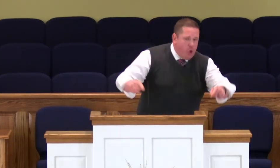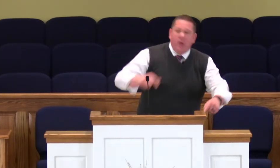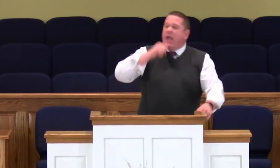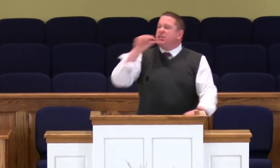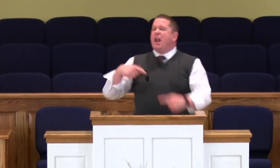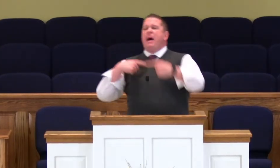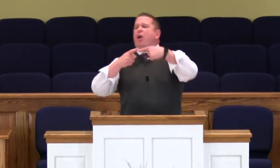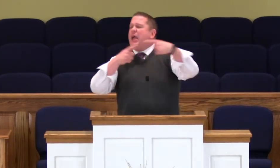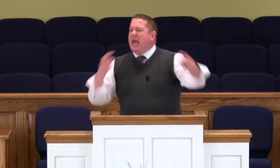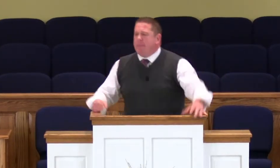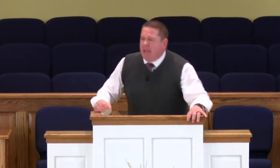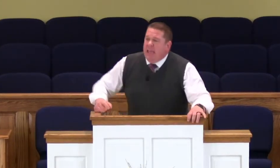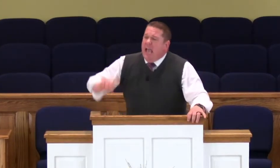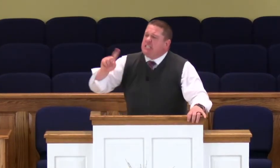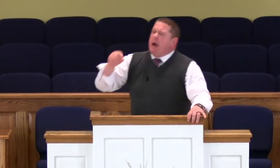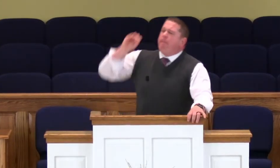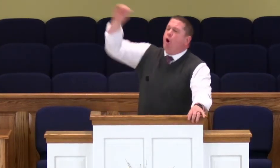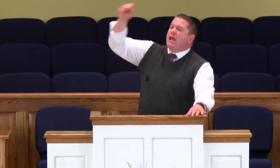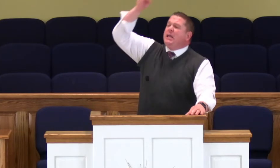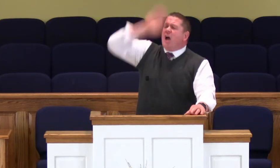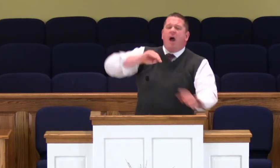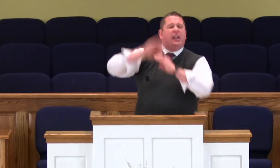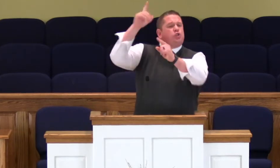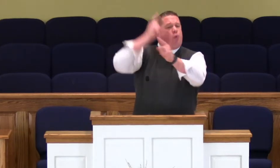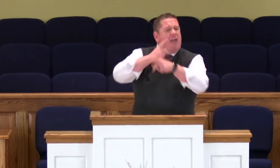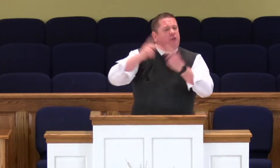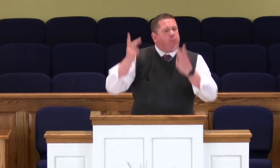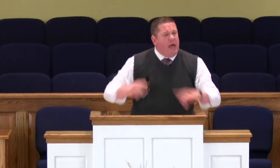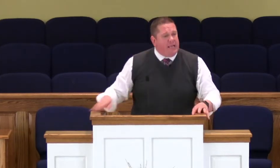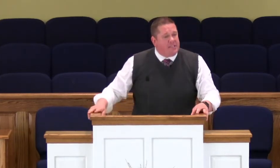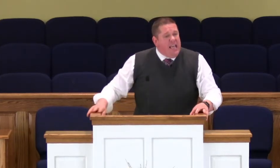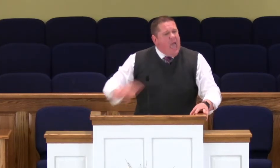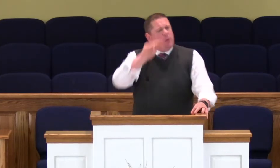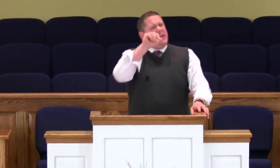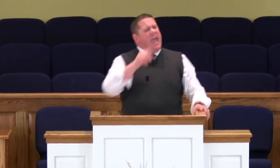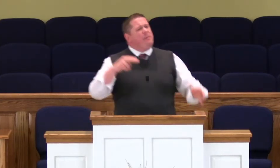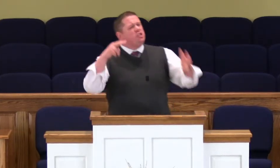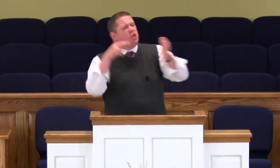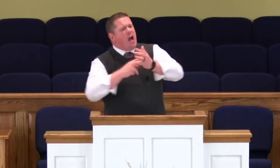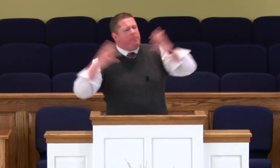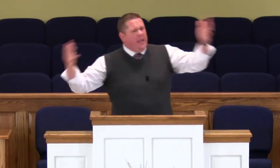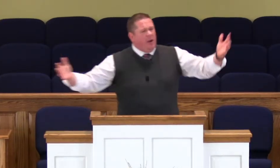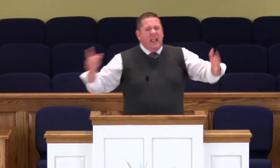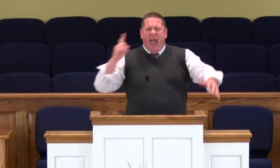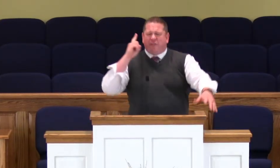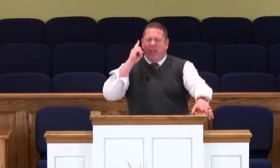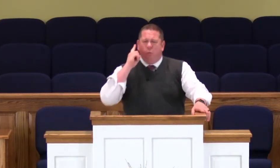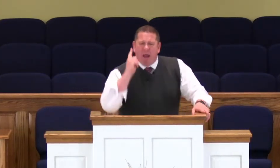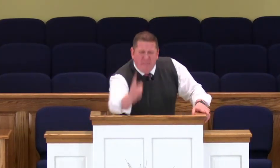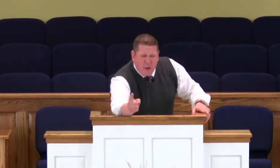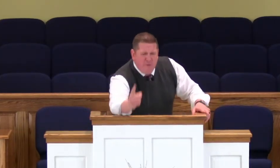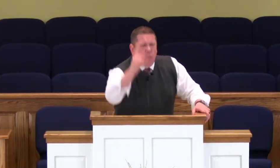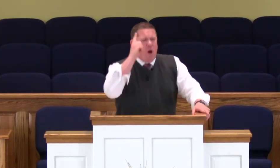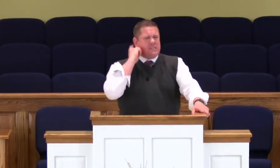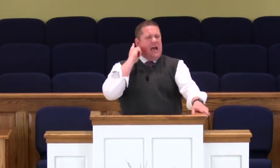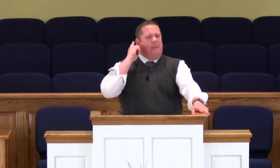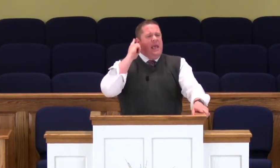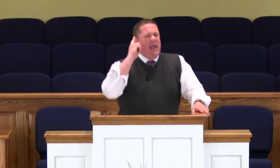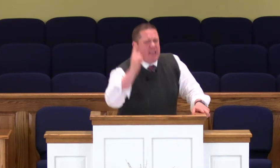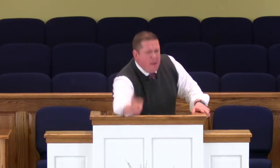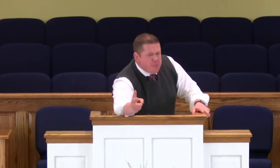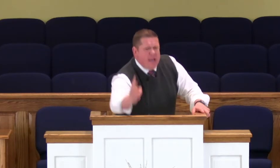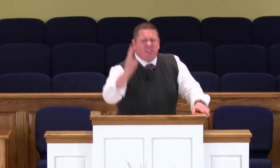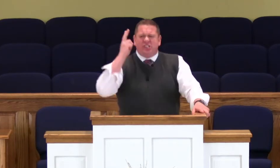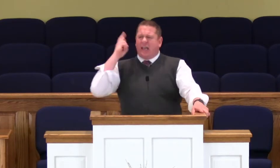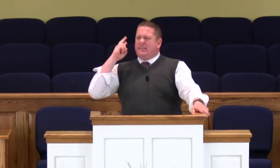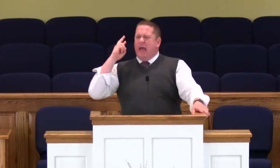you, it's not about our enemy, it's about putting God in his rightful place. And when Naaman stood up here, after he went in that river one time, and